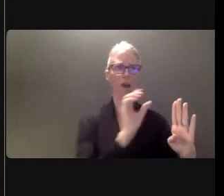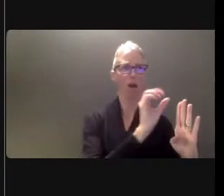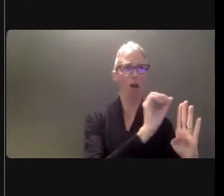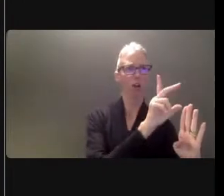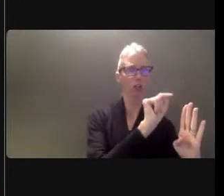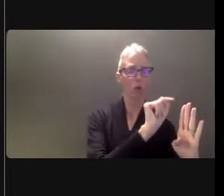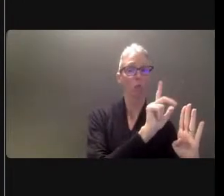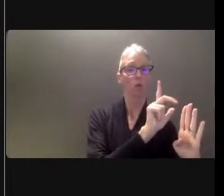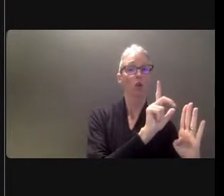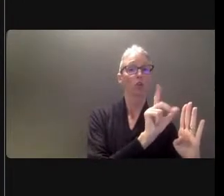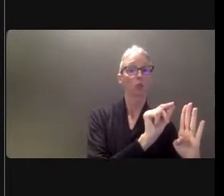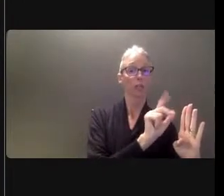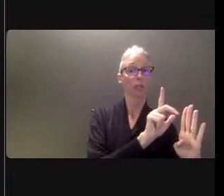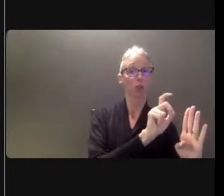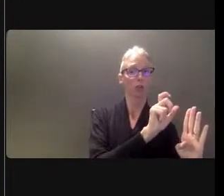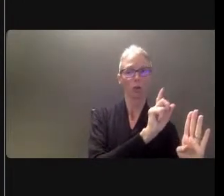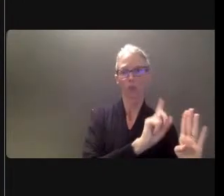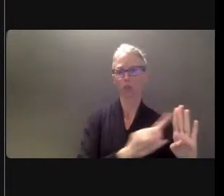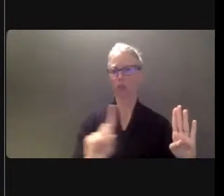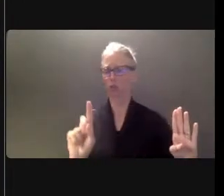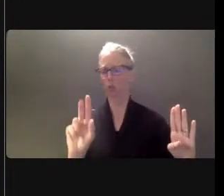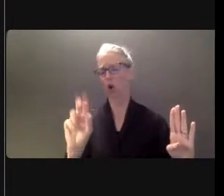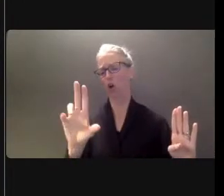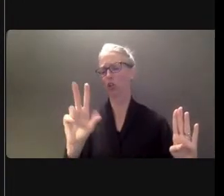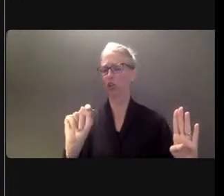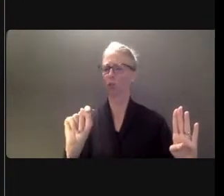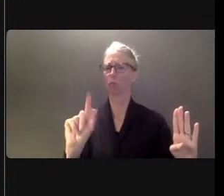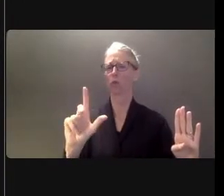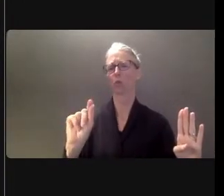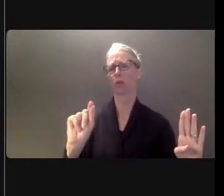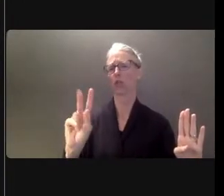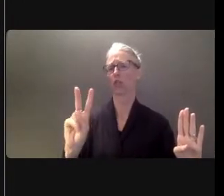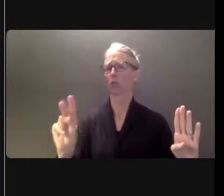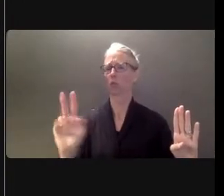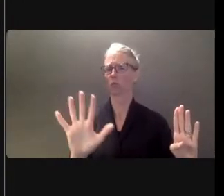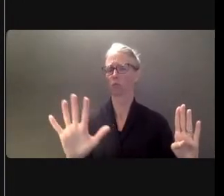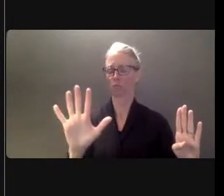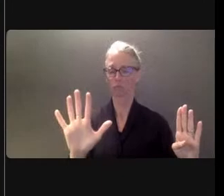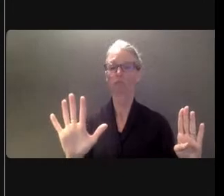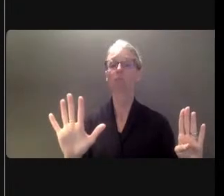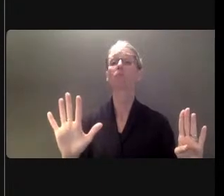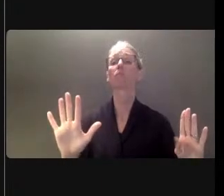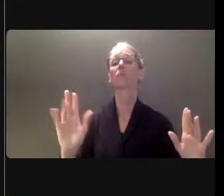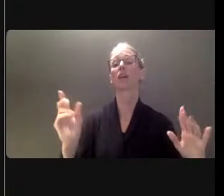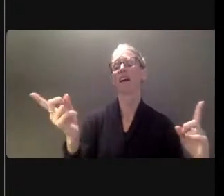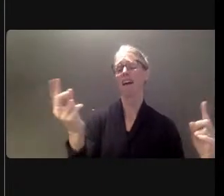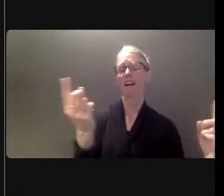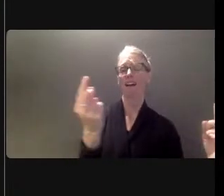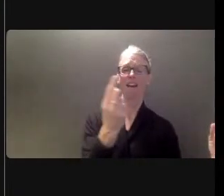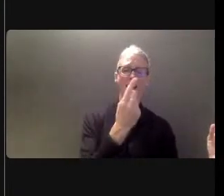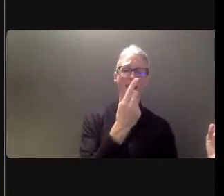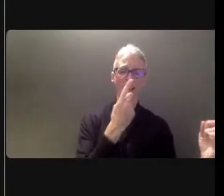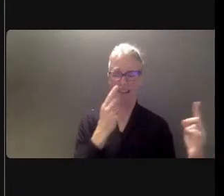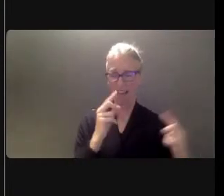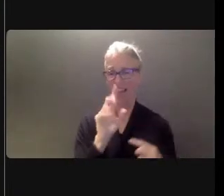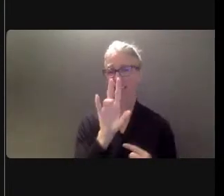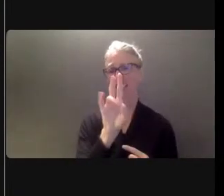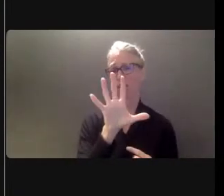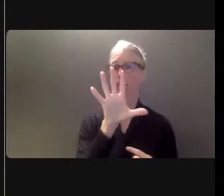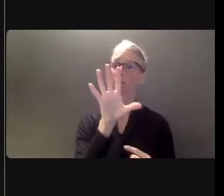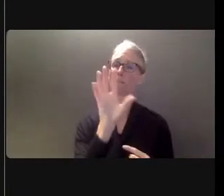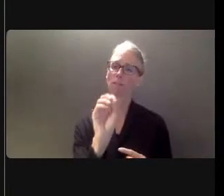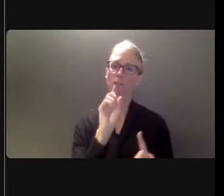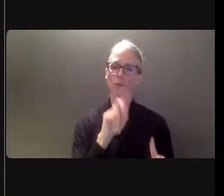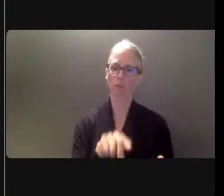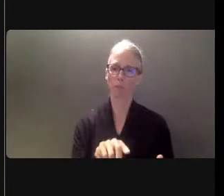October 2022, roughly. We had almost 750 responses, and it was about a 50-50